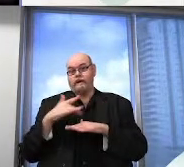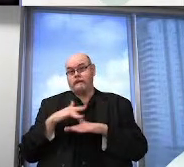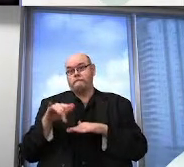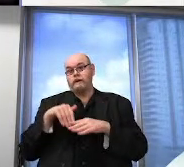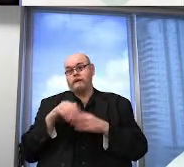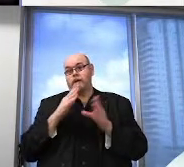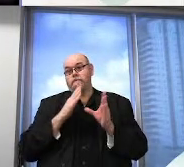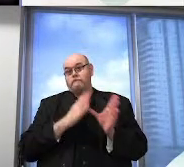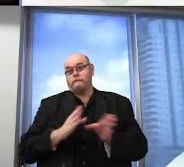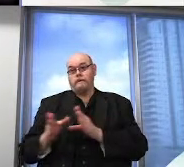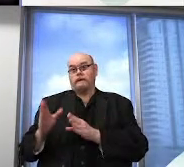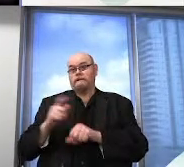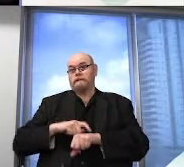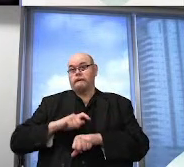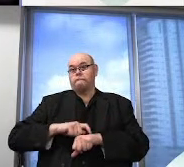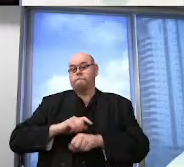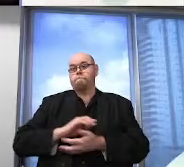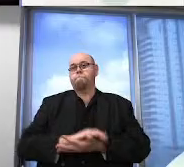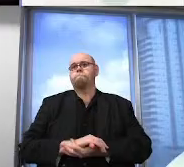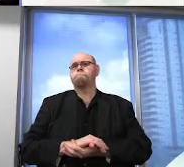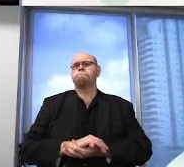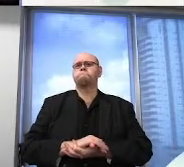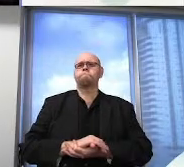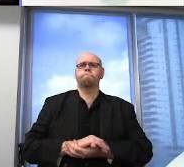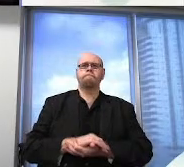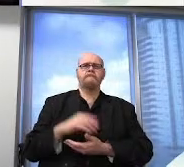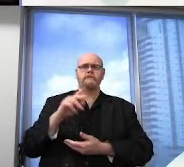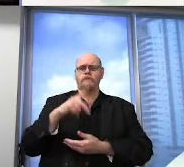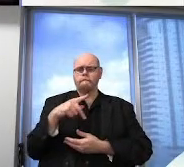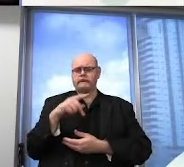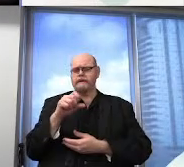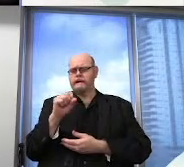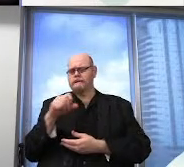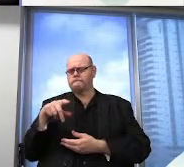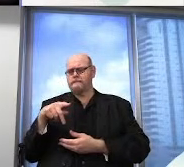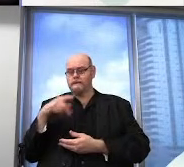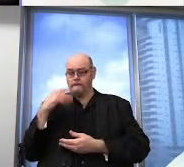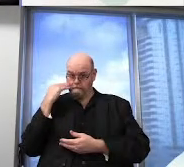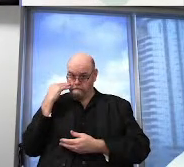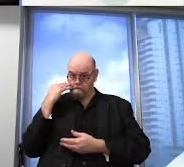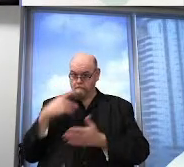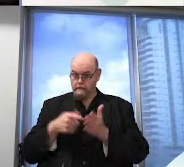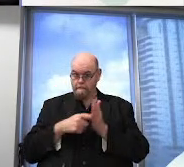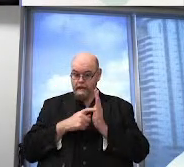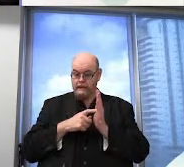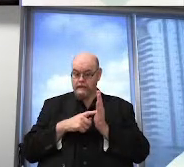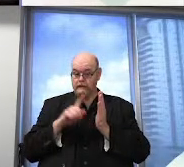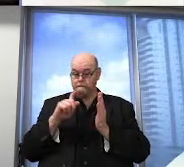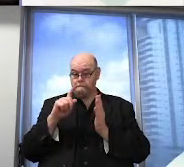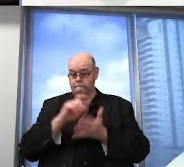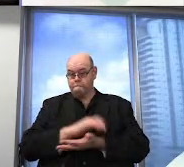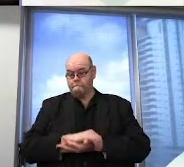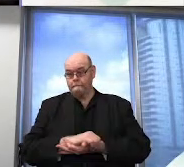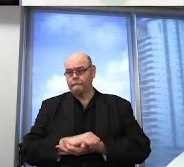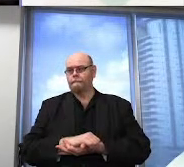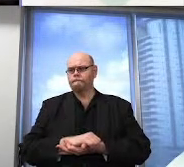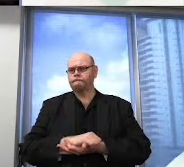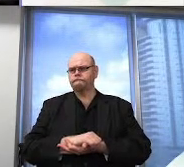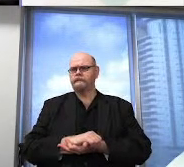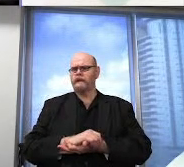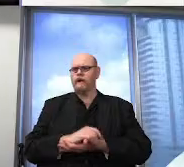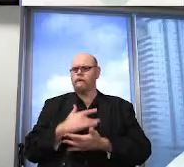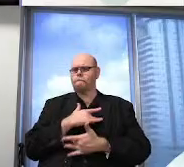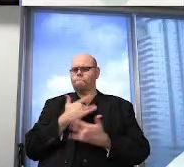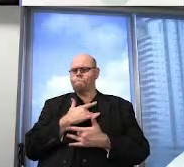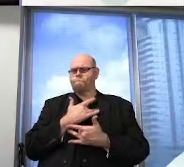have and in those preparation times. Okay. Let's start with PSP. Are you familiar with the PSP mandate? Yes, Sam. And